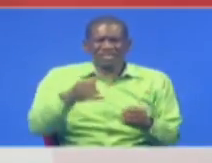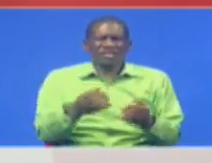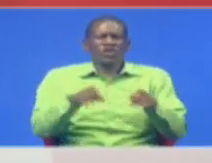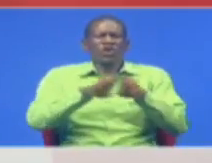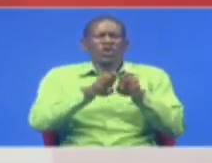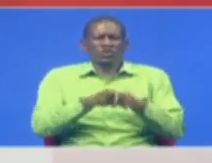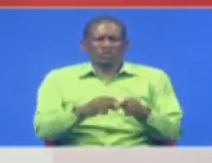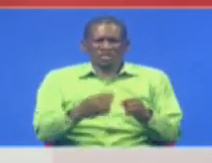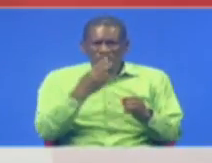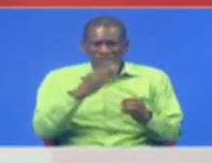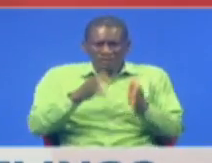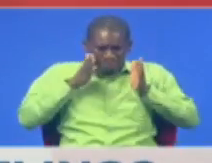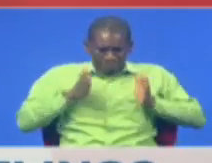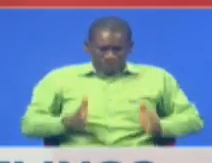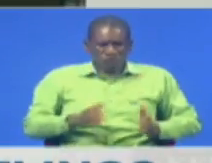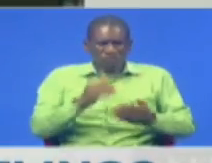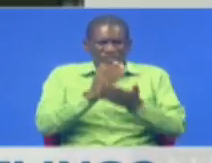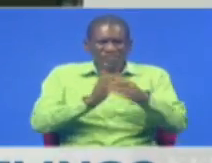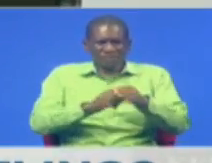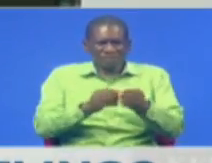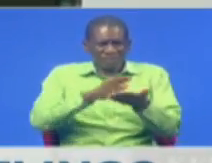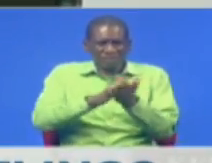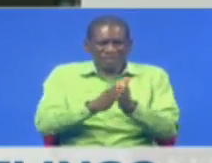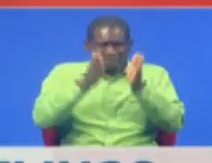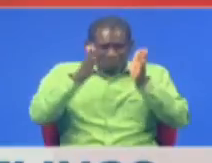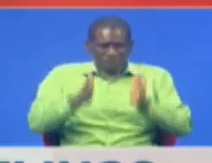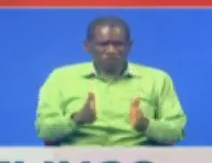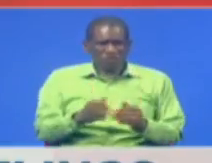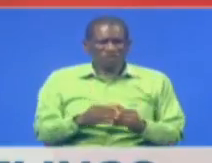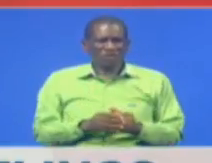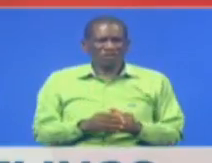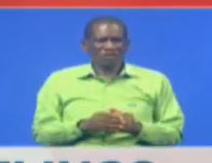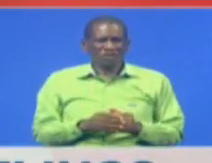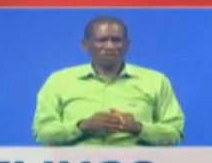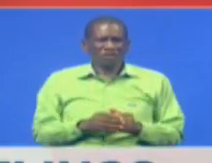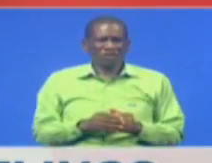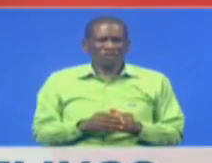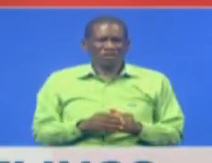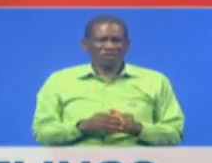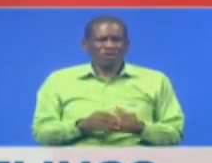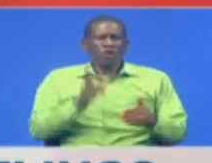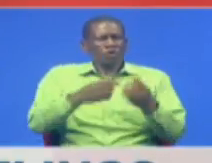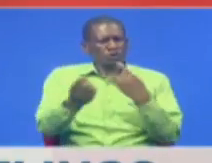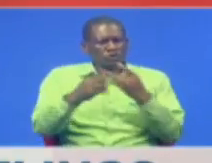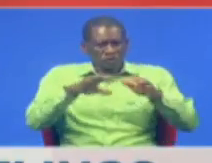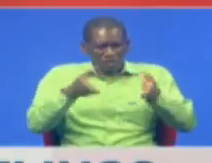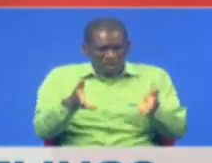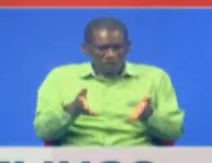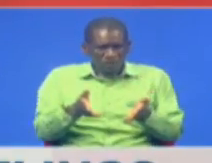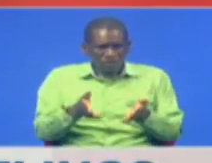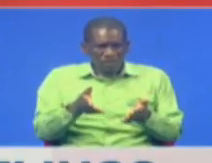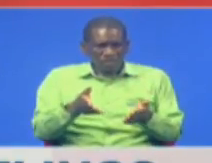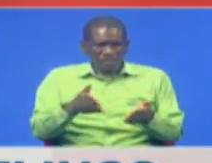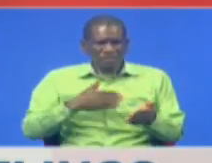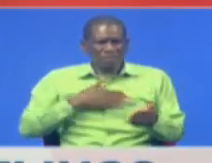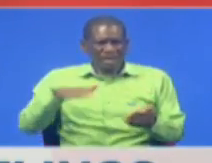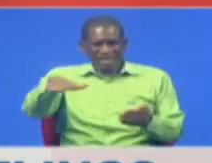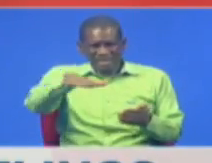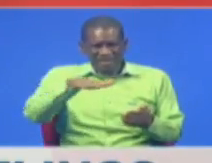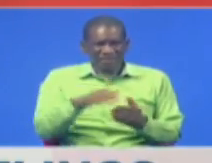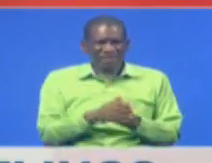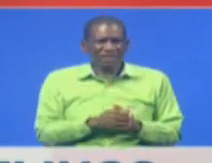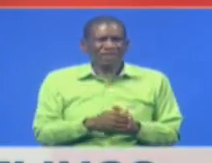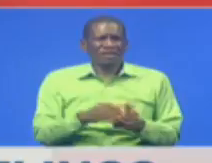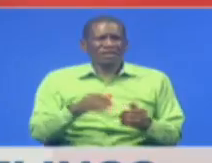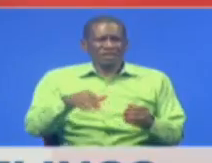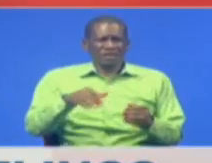seemed personal at some point. That is the topic that we are covering right now. That actually is my area. Madam,